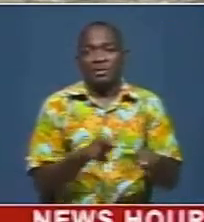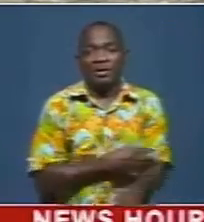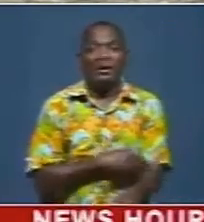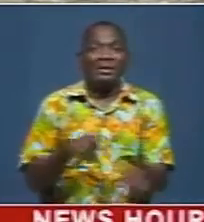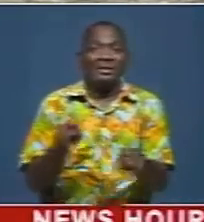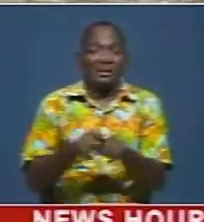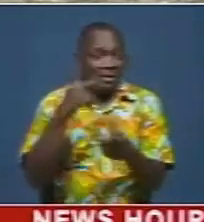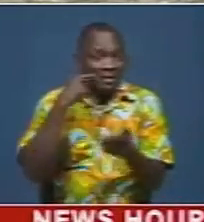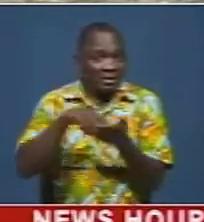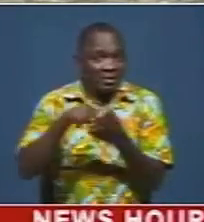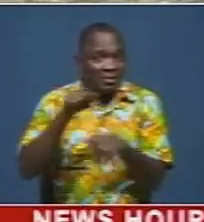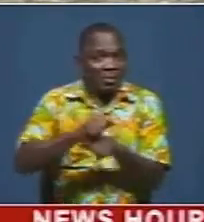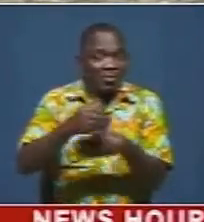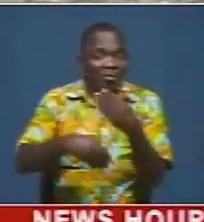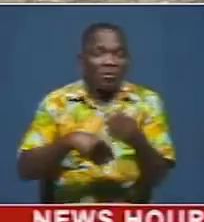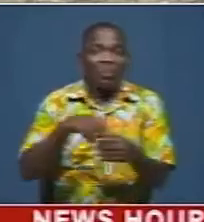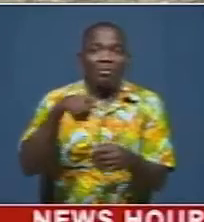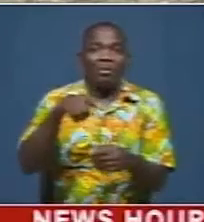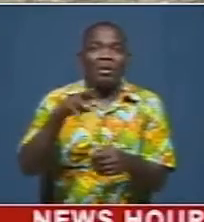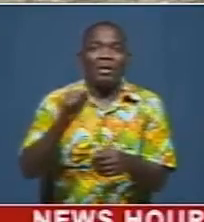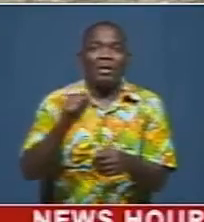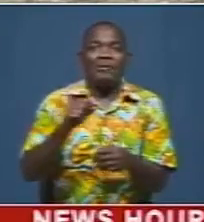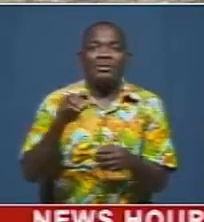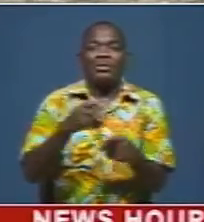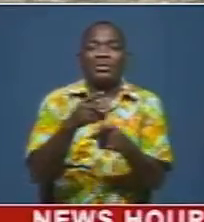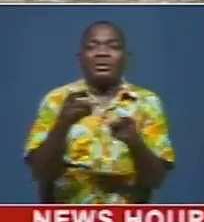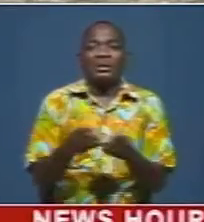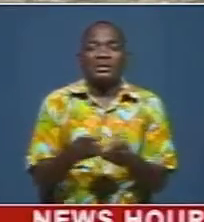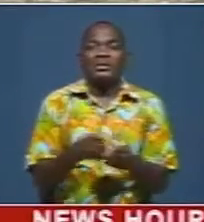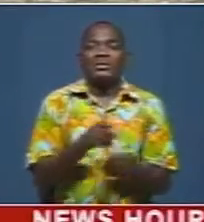also inspected work on the Praso District Hospital.